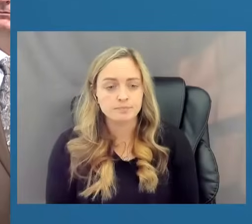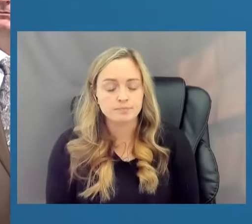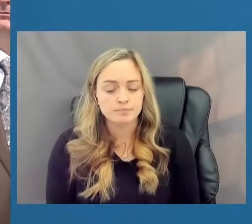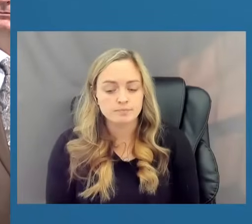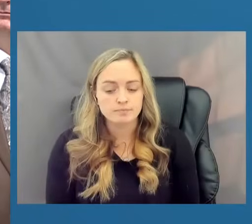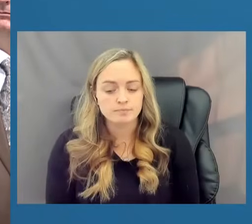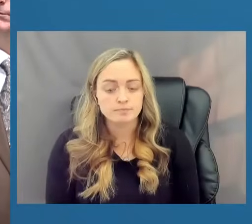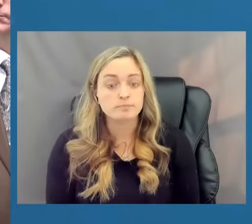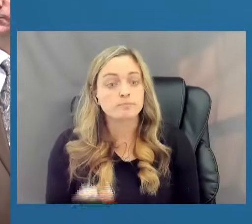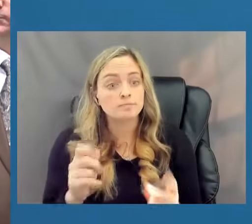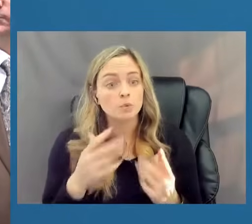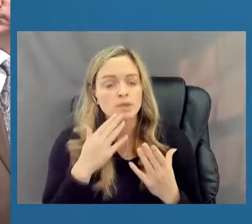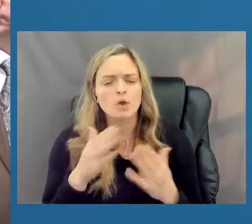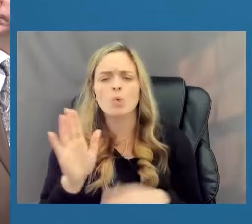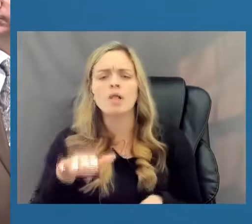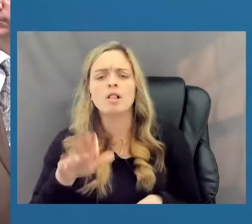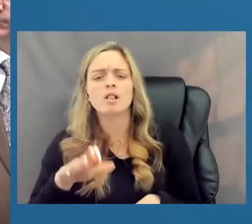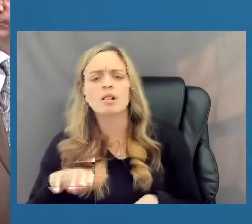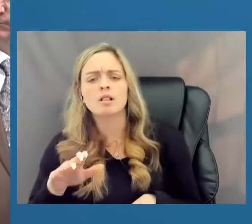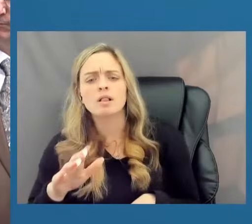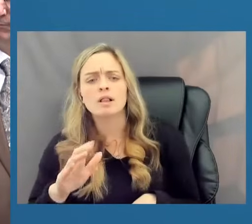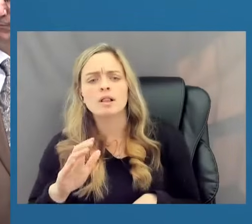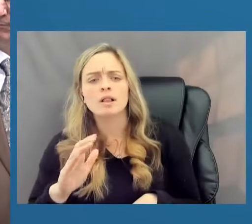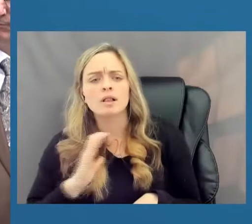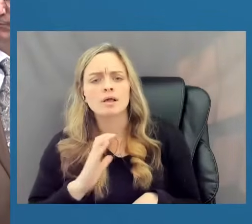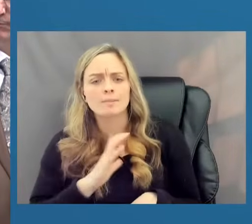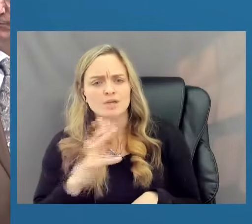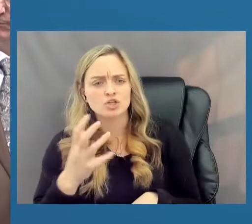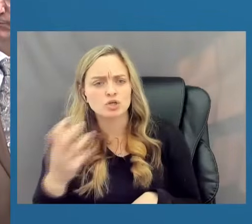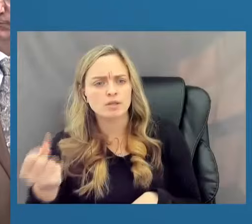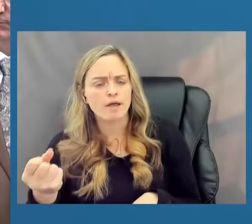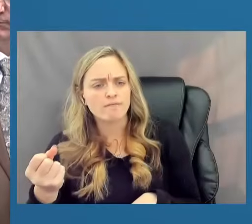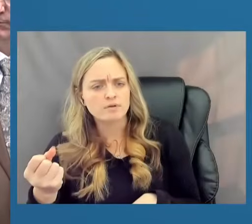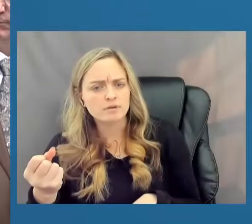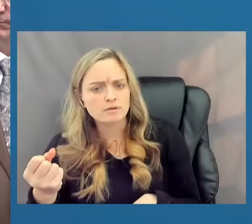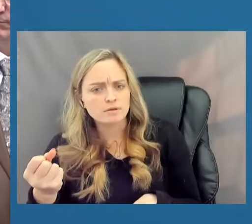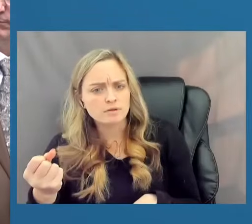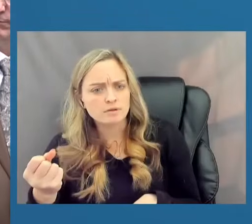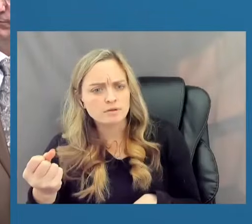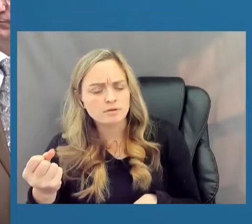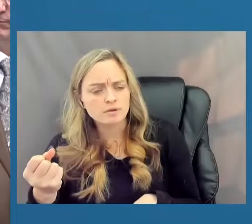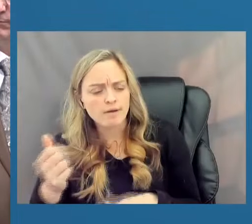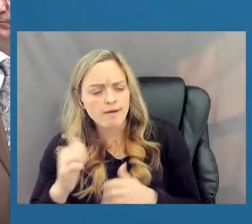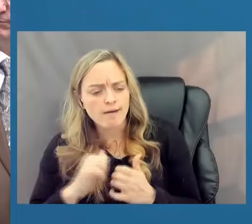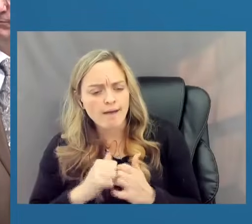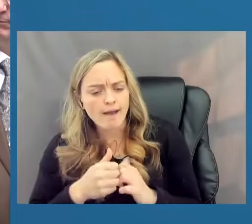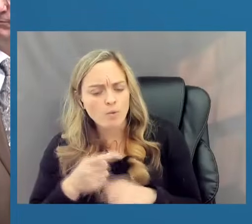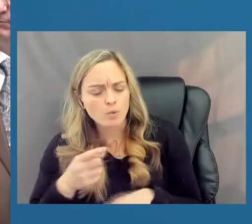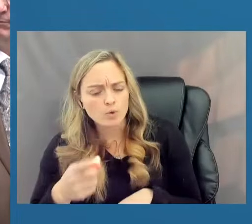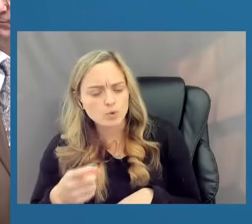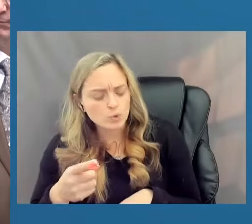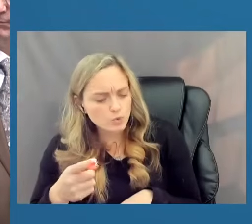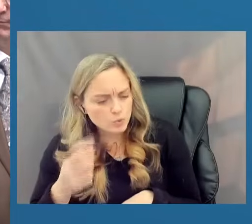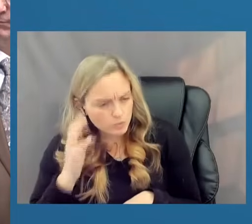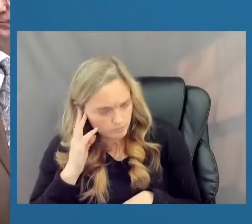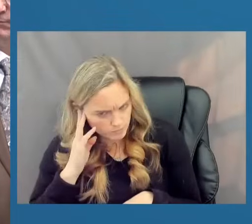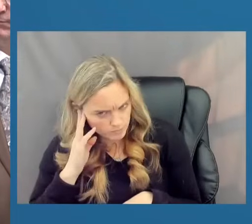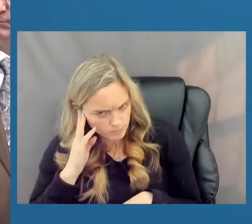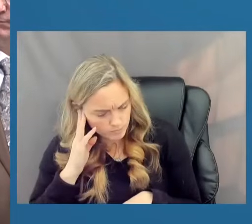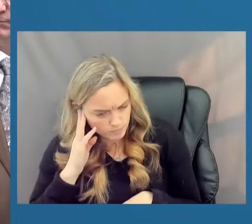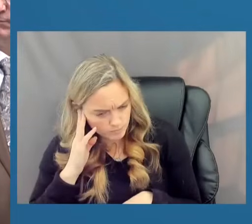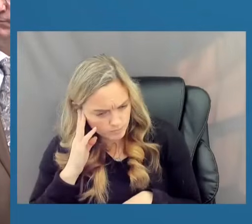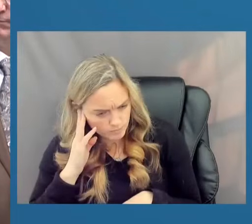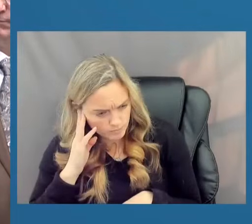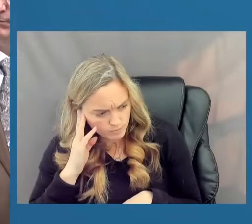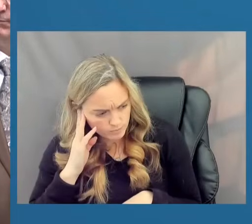right, thank you guys. Well, actually, the police commissioner left and had a couple questions for her. Have either you or the police commissioner had conversations about